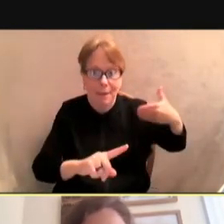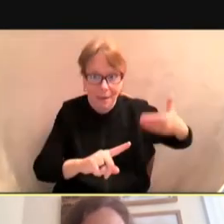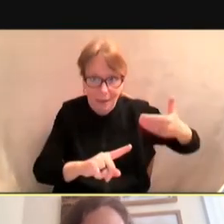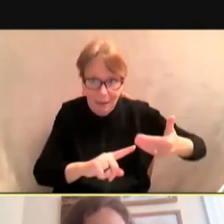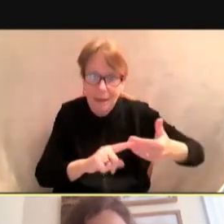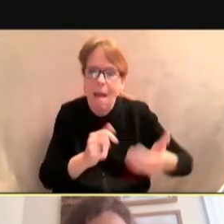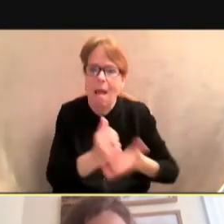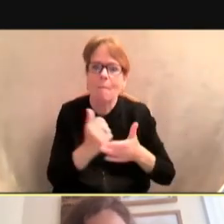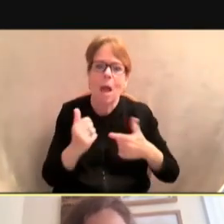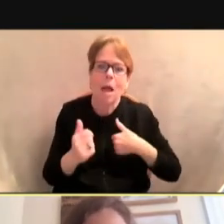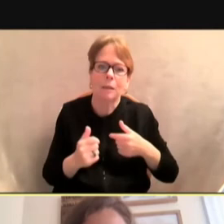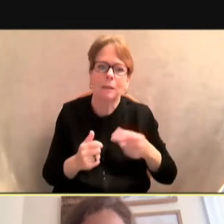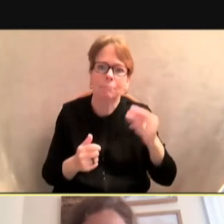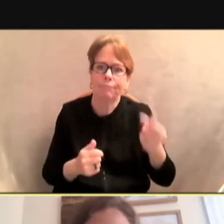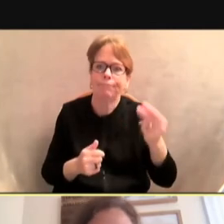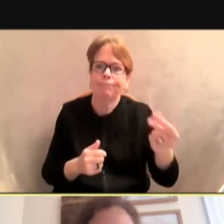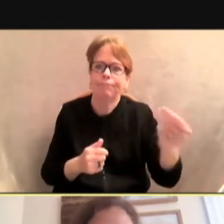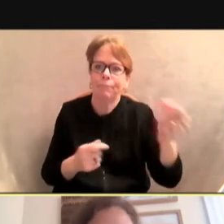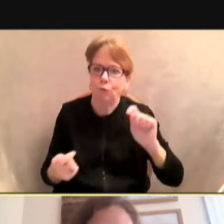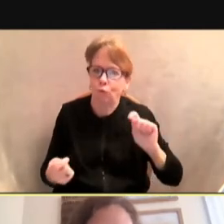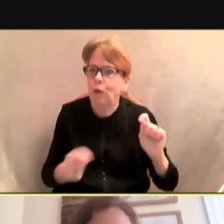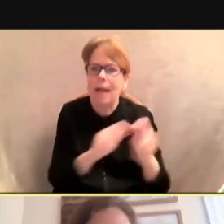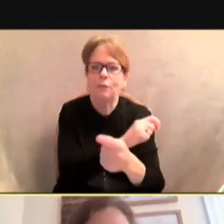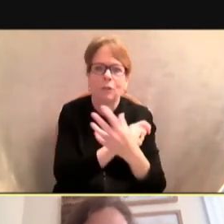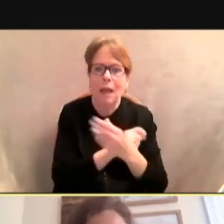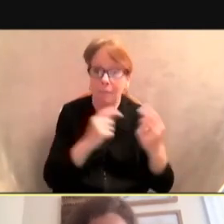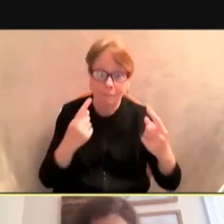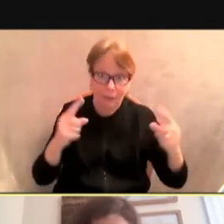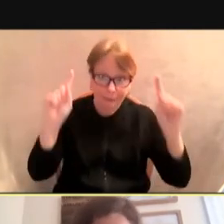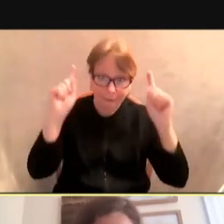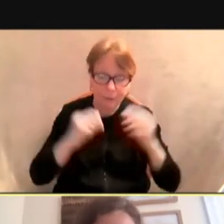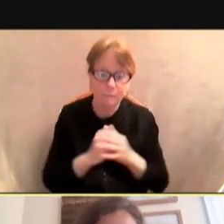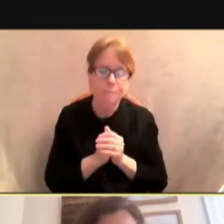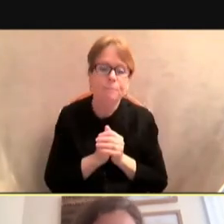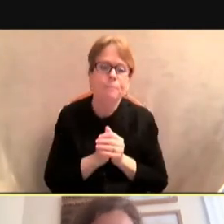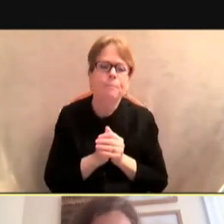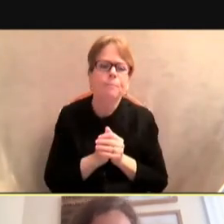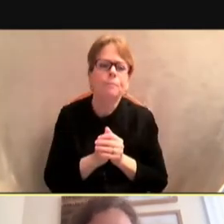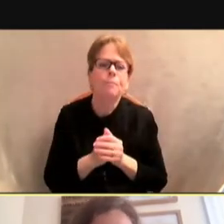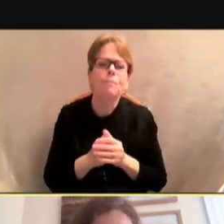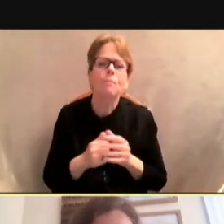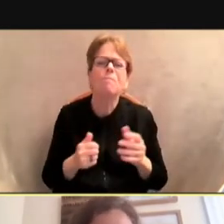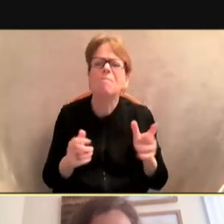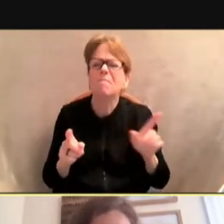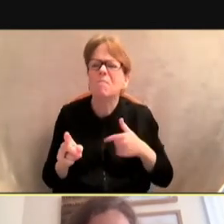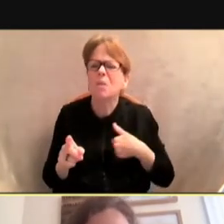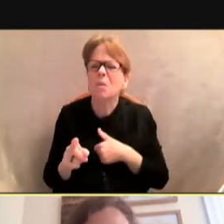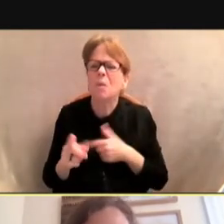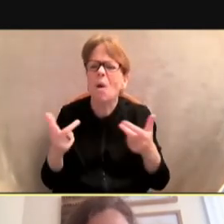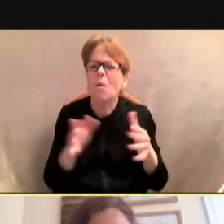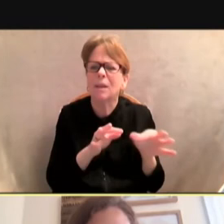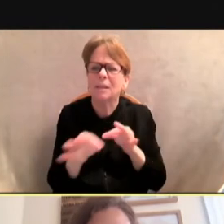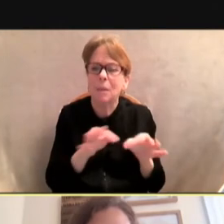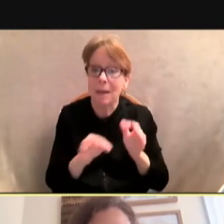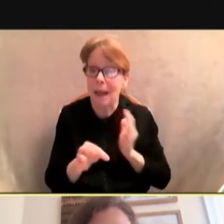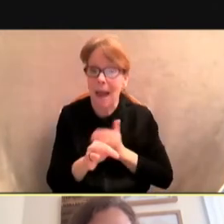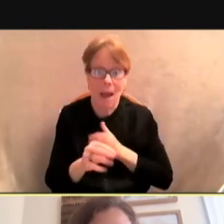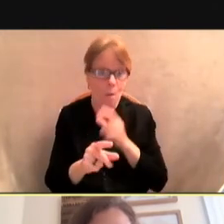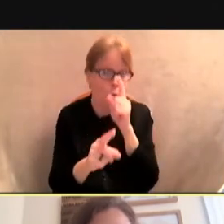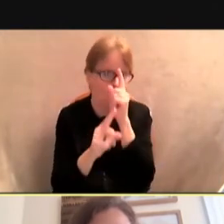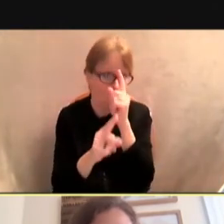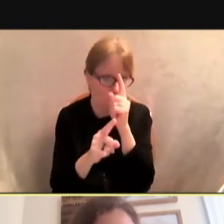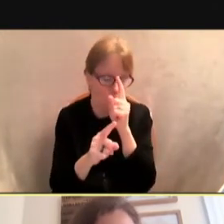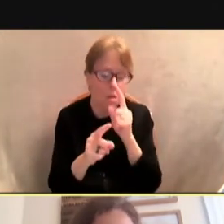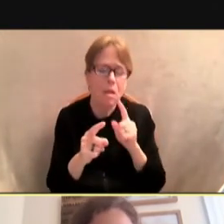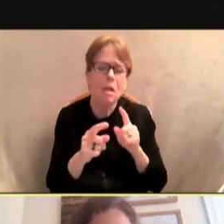quickly and so effectively. So, to talk about our approach, as we've stated, the goal we had coming in was to